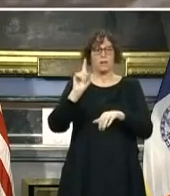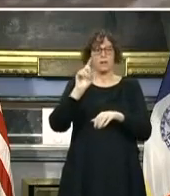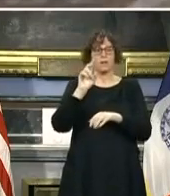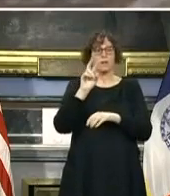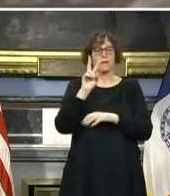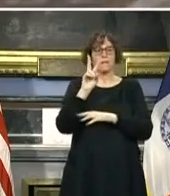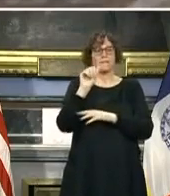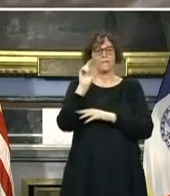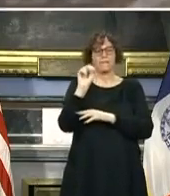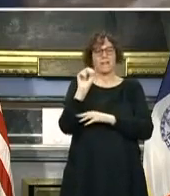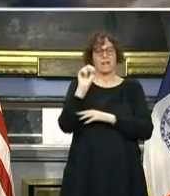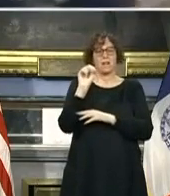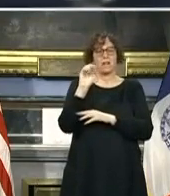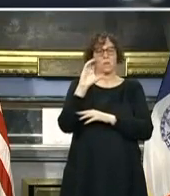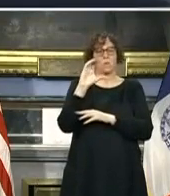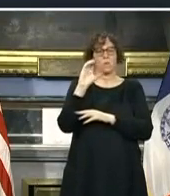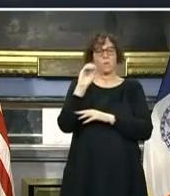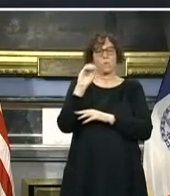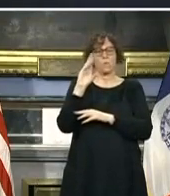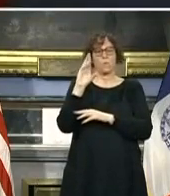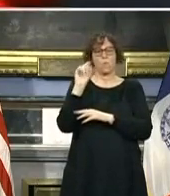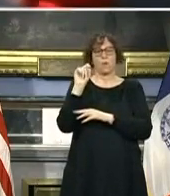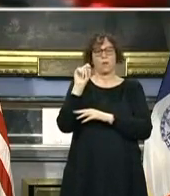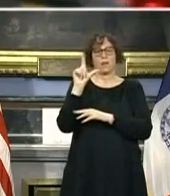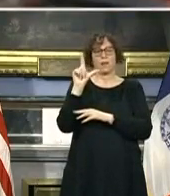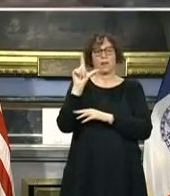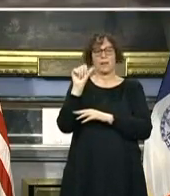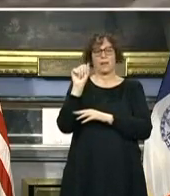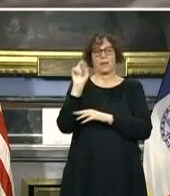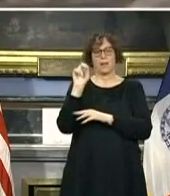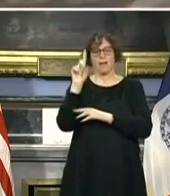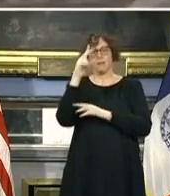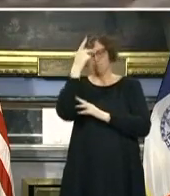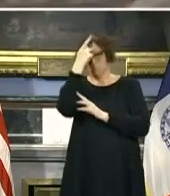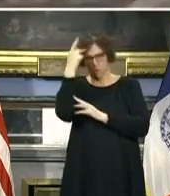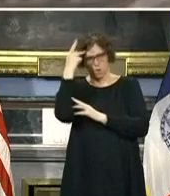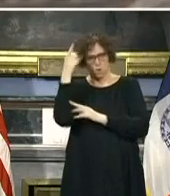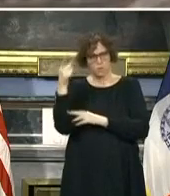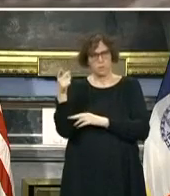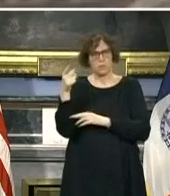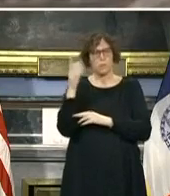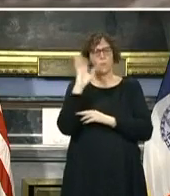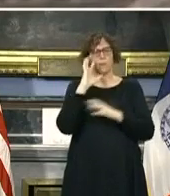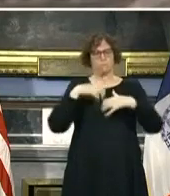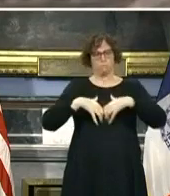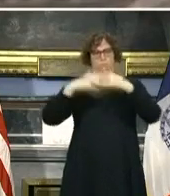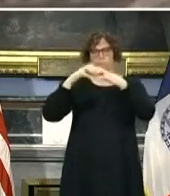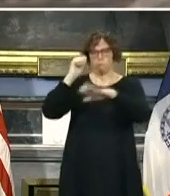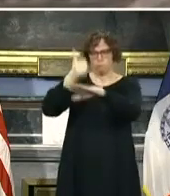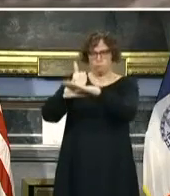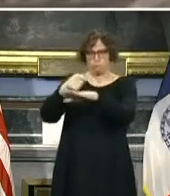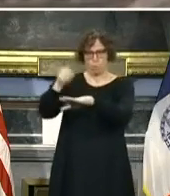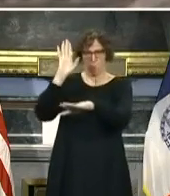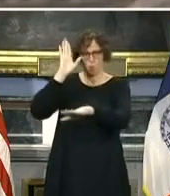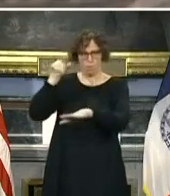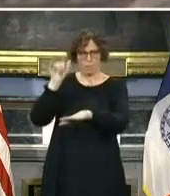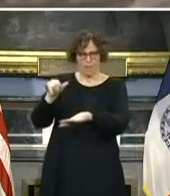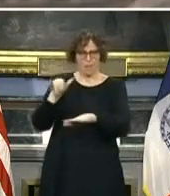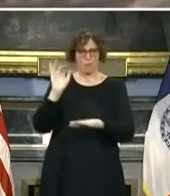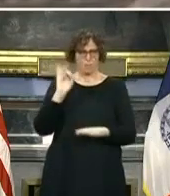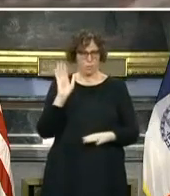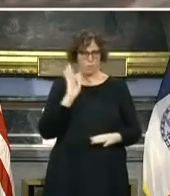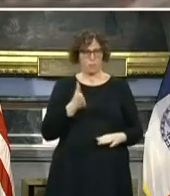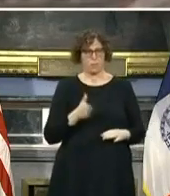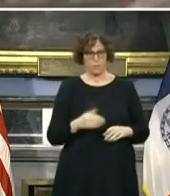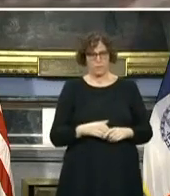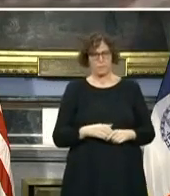public spaces on the other hand. Sometimes it'll be a field tent kind of thing in a park. More typically, it will be a big open public building.